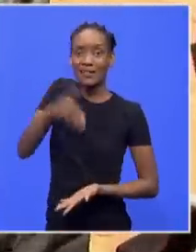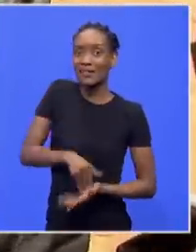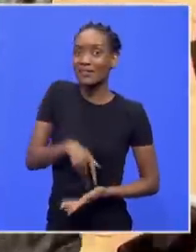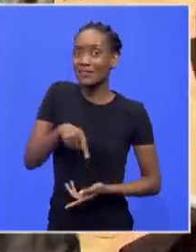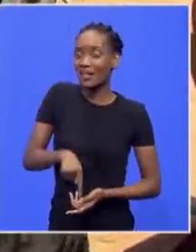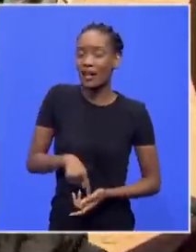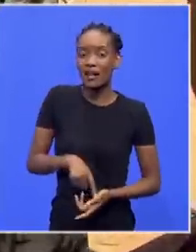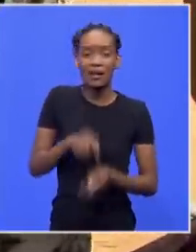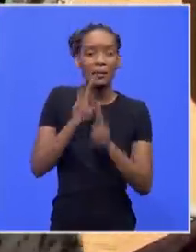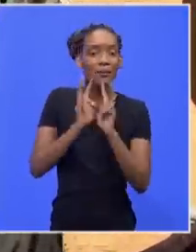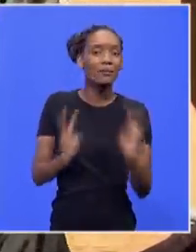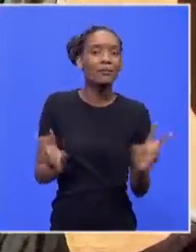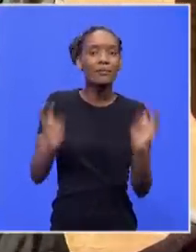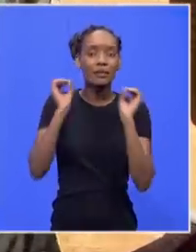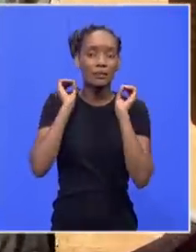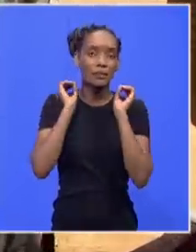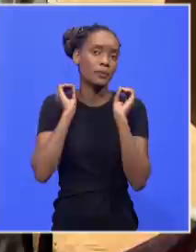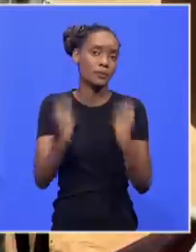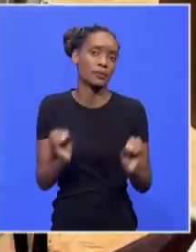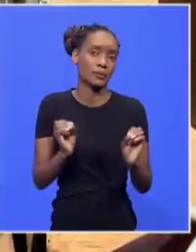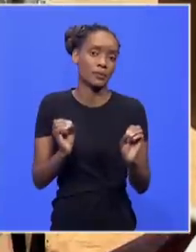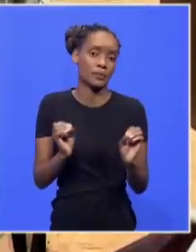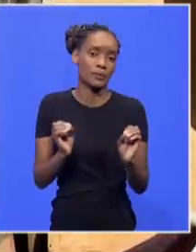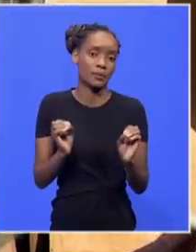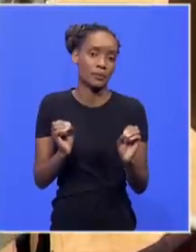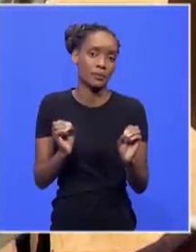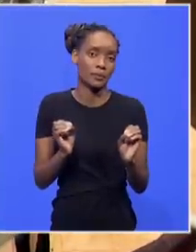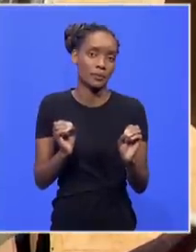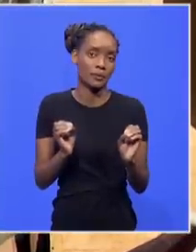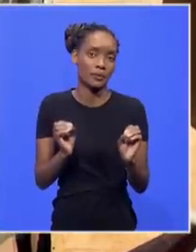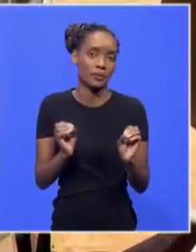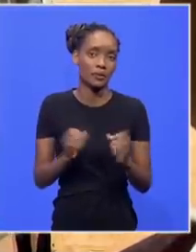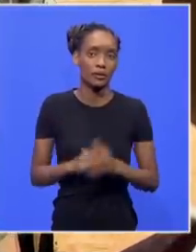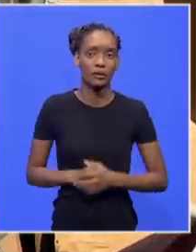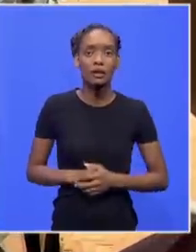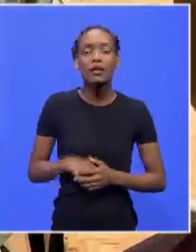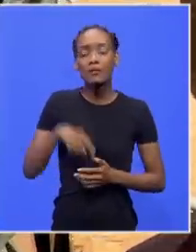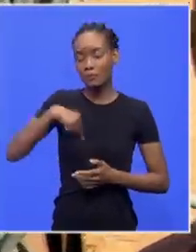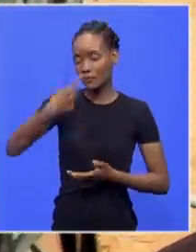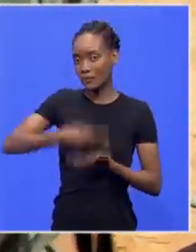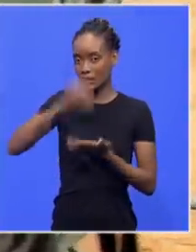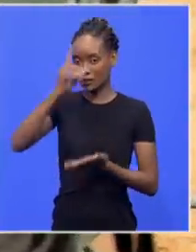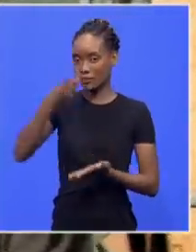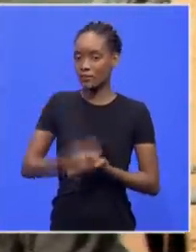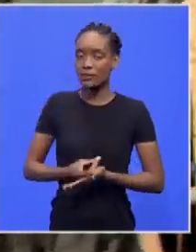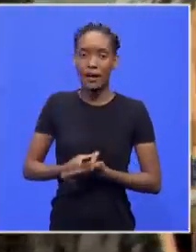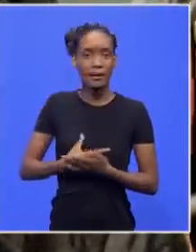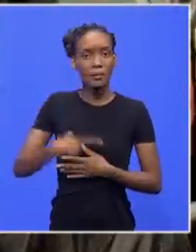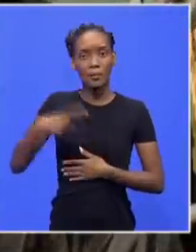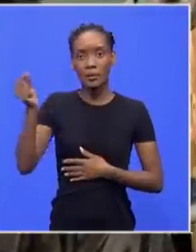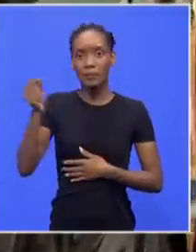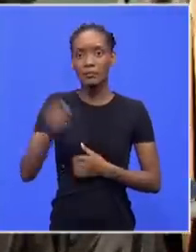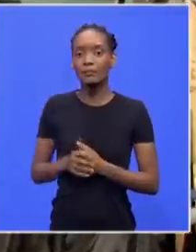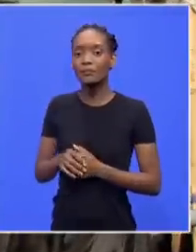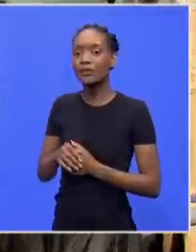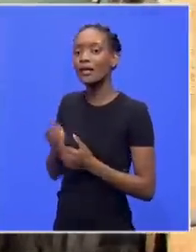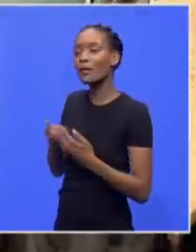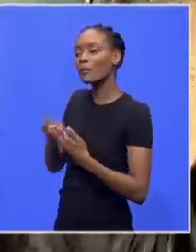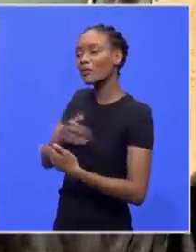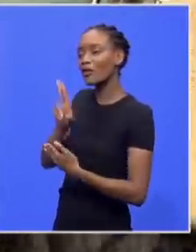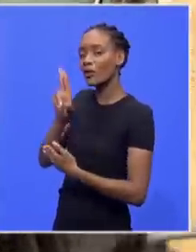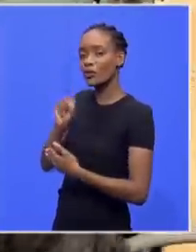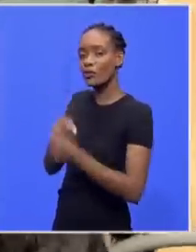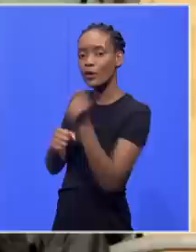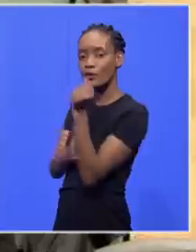no any peace the one I get. It's just why I decided to live in this country. Before you arrived here at the UN offices, where were you living? I